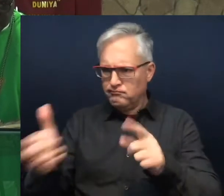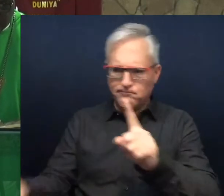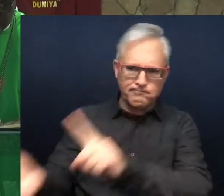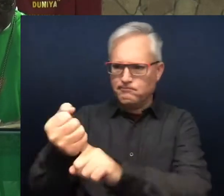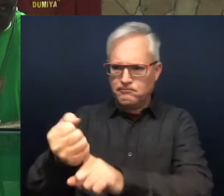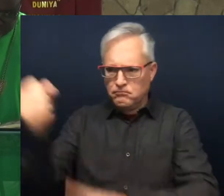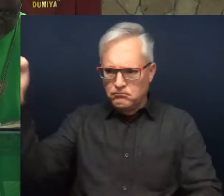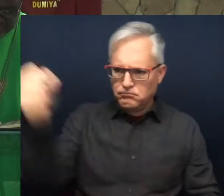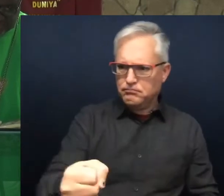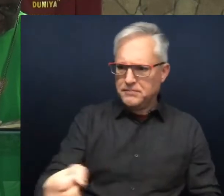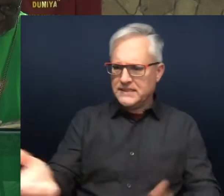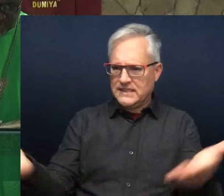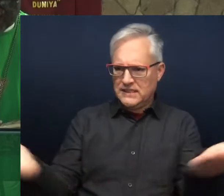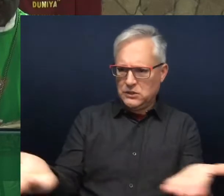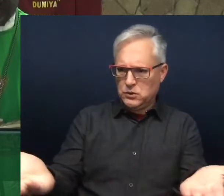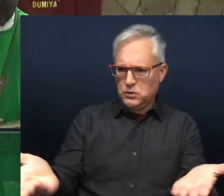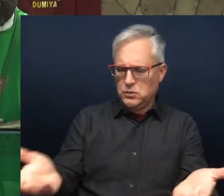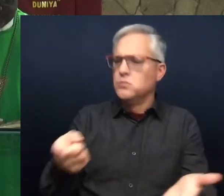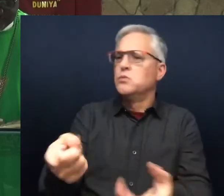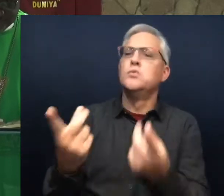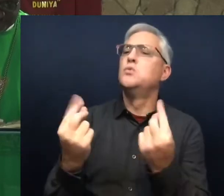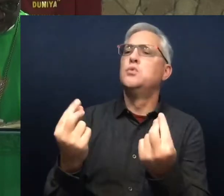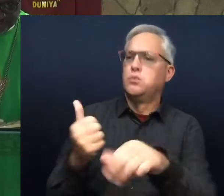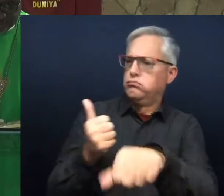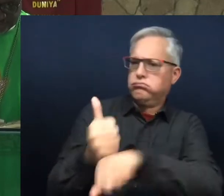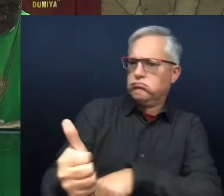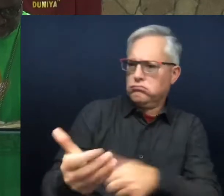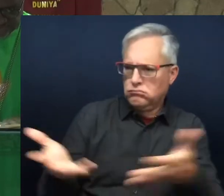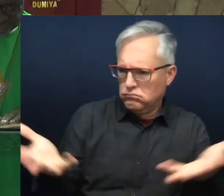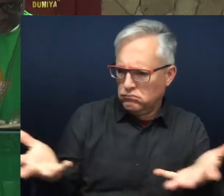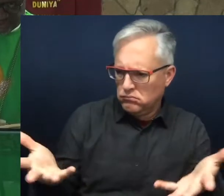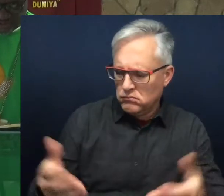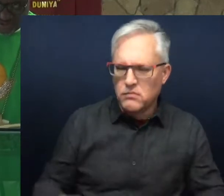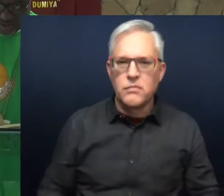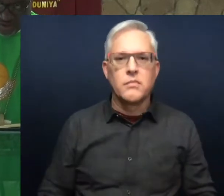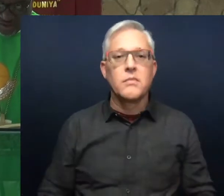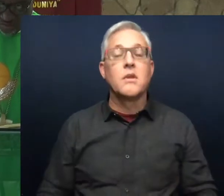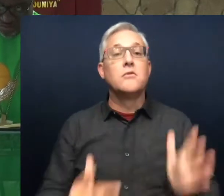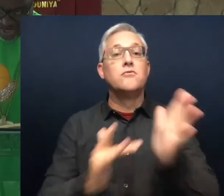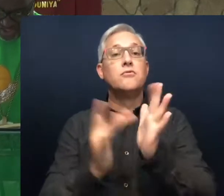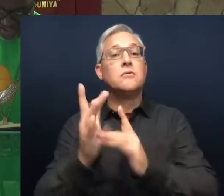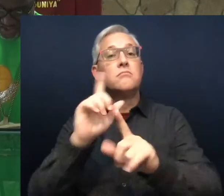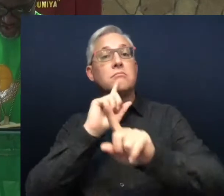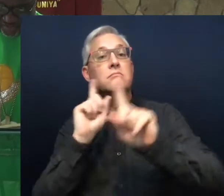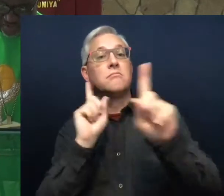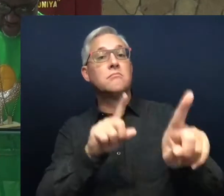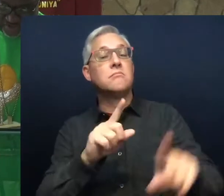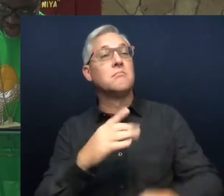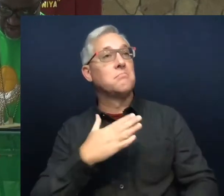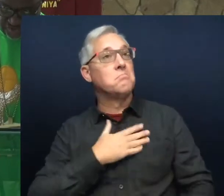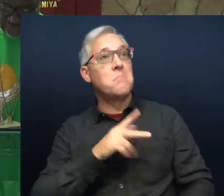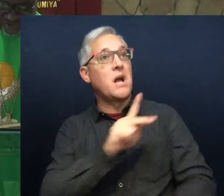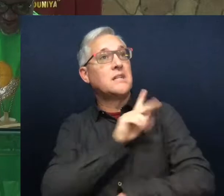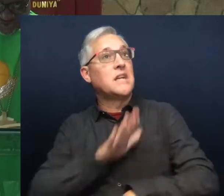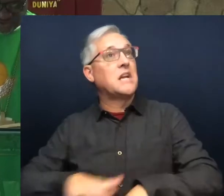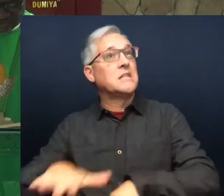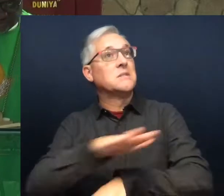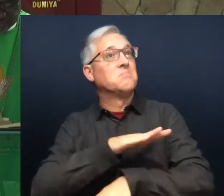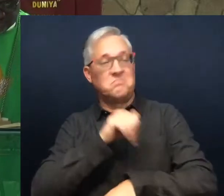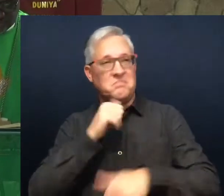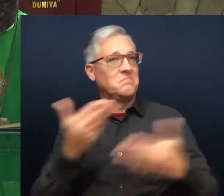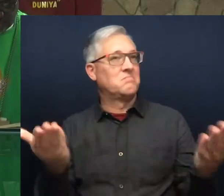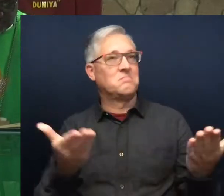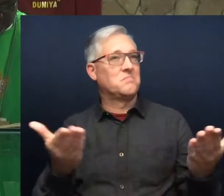me. What is it you have done?" Jesus said, "My kingdom is not of this